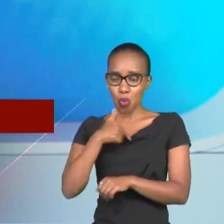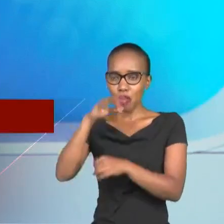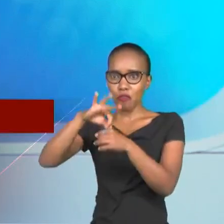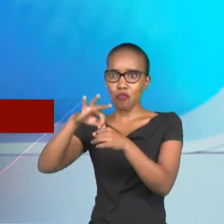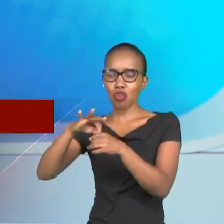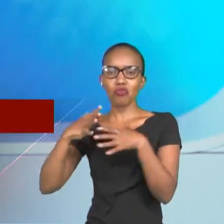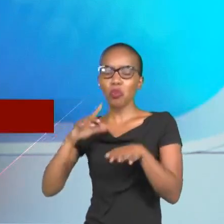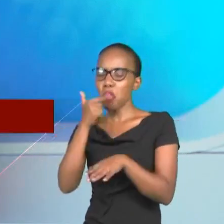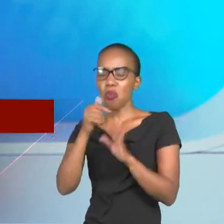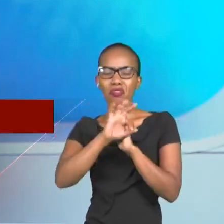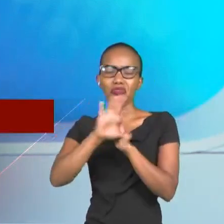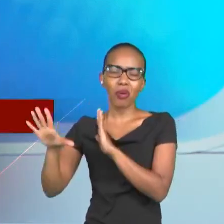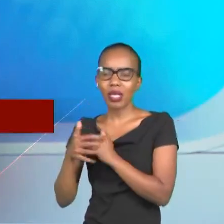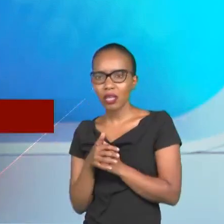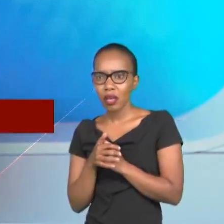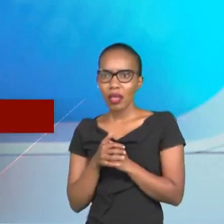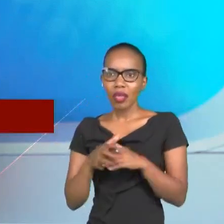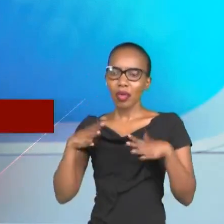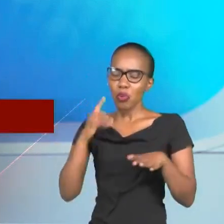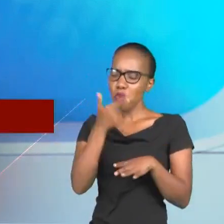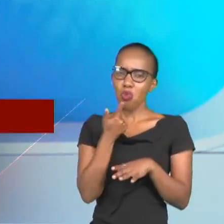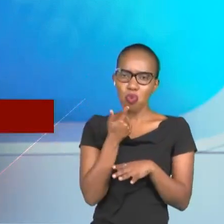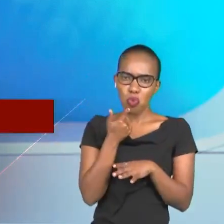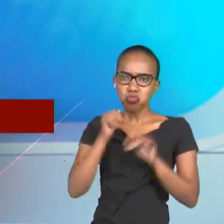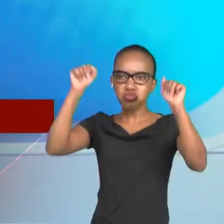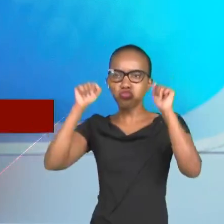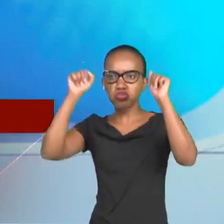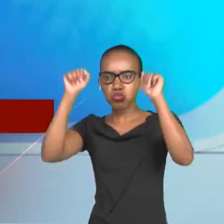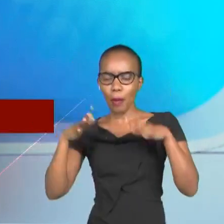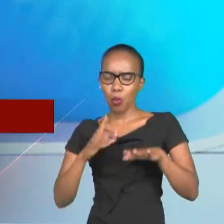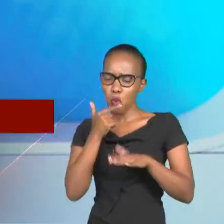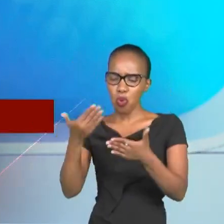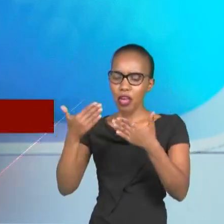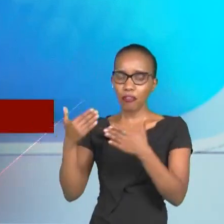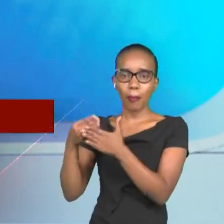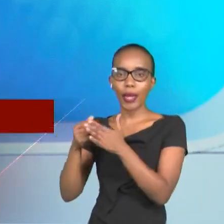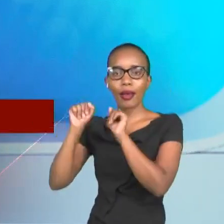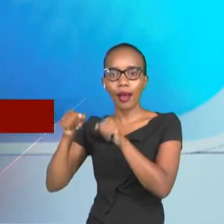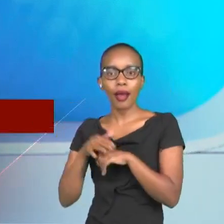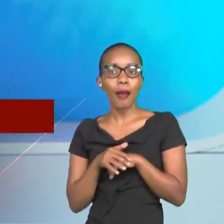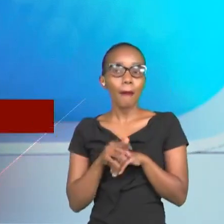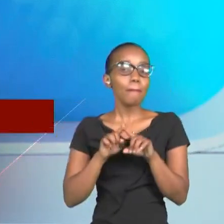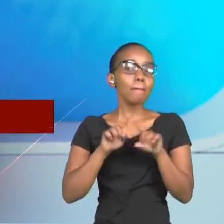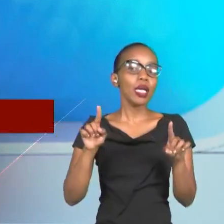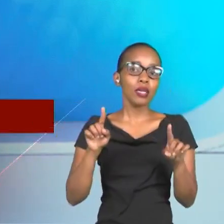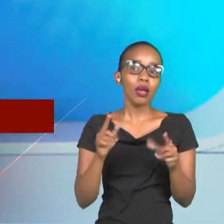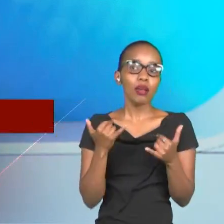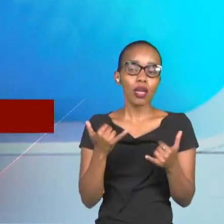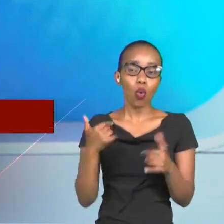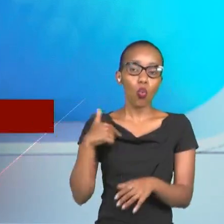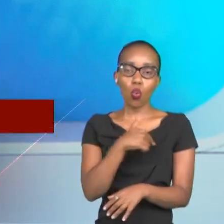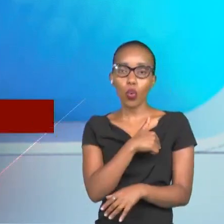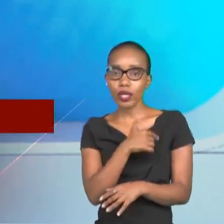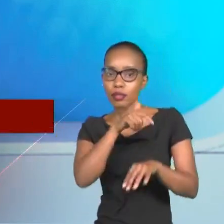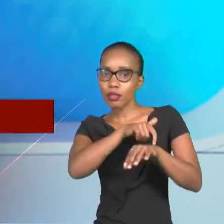for populists. We vote for people who can move masses. We vote for people who can give us money, So at the end of the day, the question is that will we, when